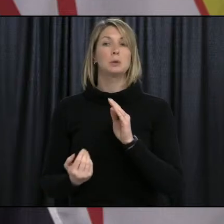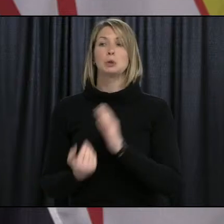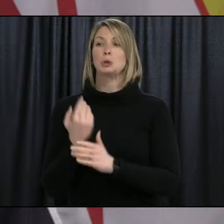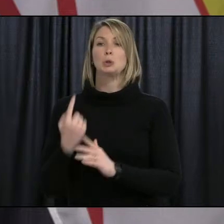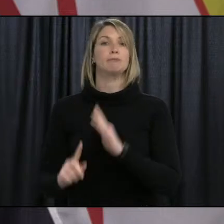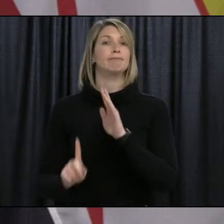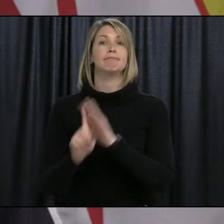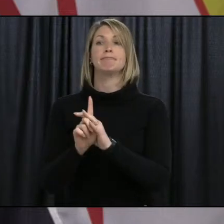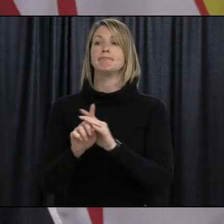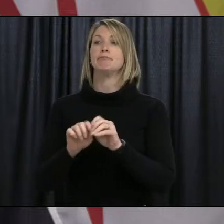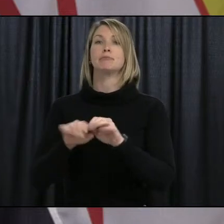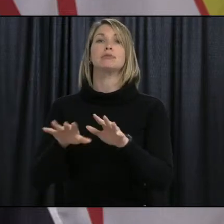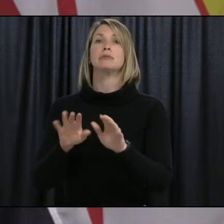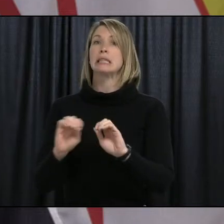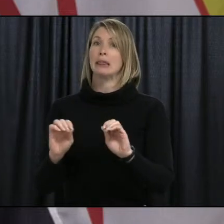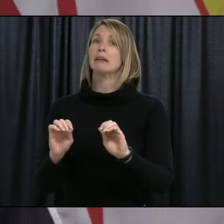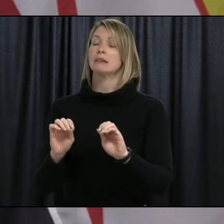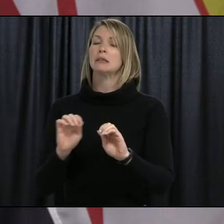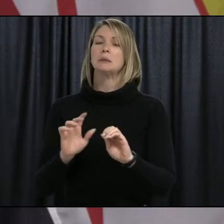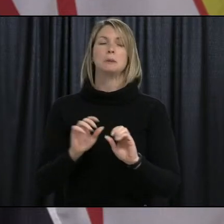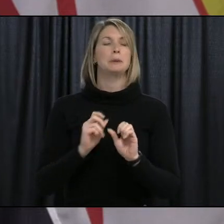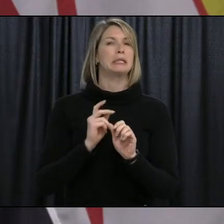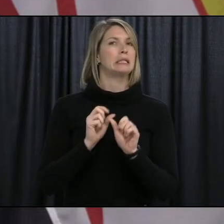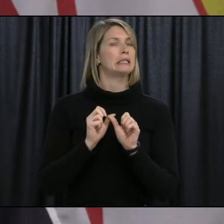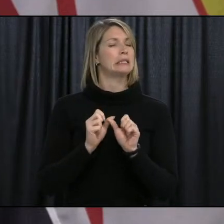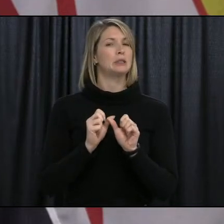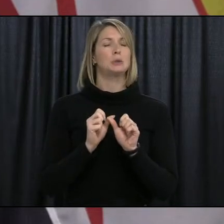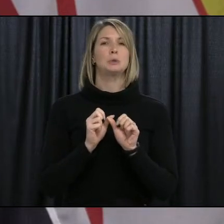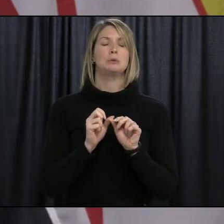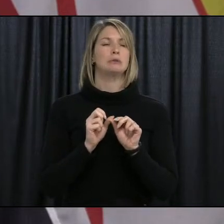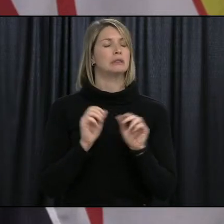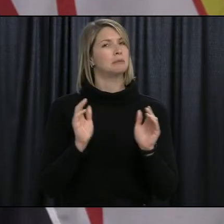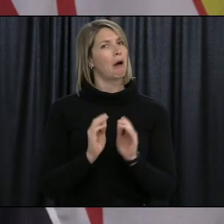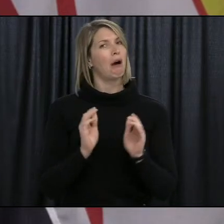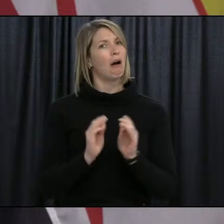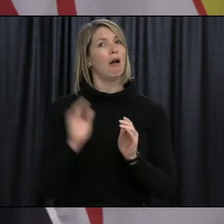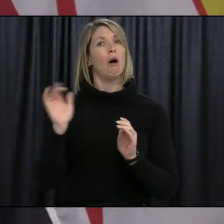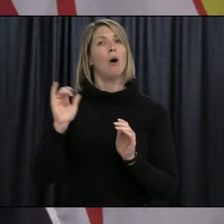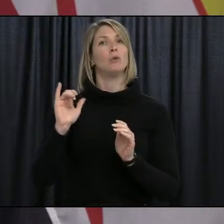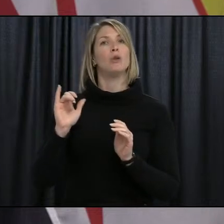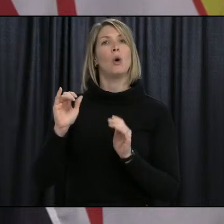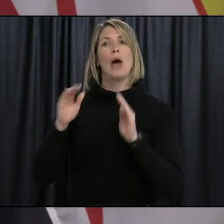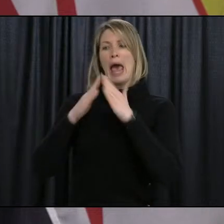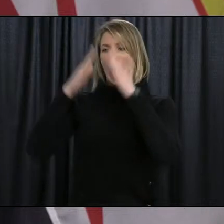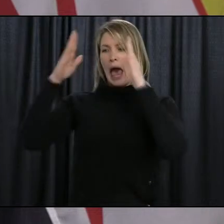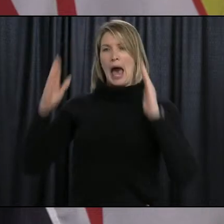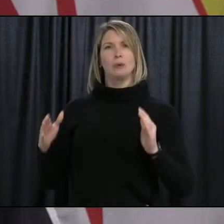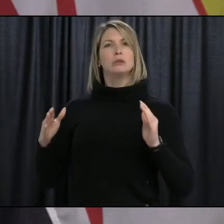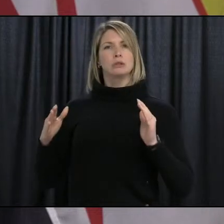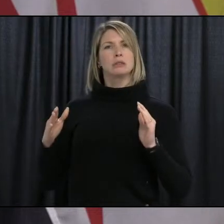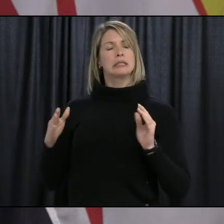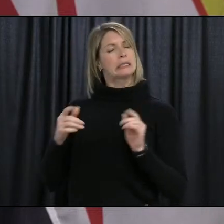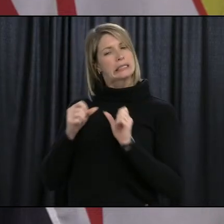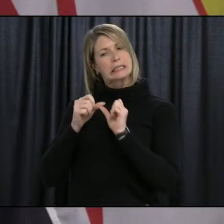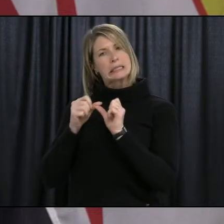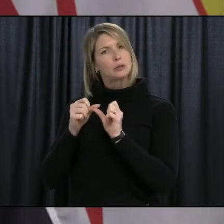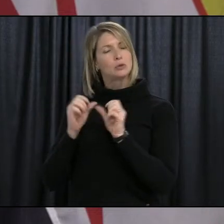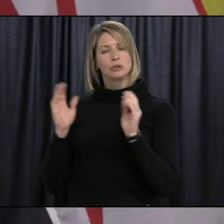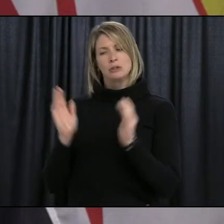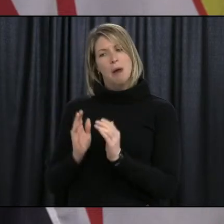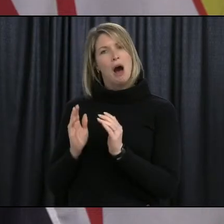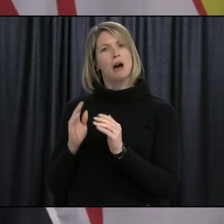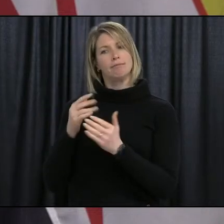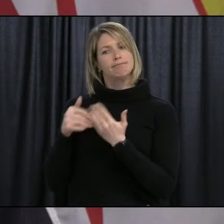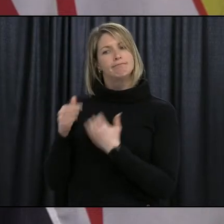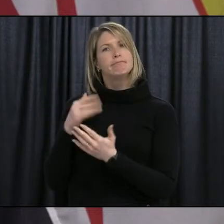I think, we'll want to be looking at keeping our own personal contacts as low as we can, just to reduce the risk